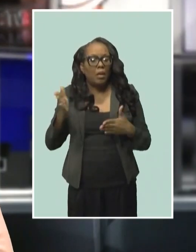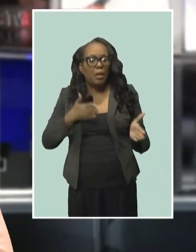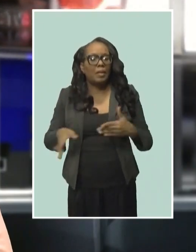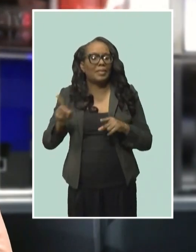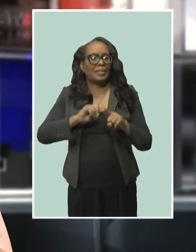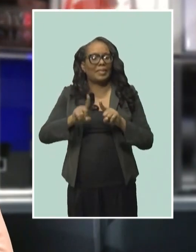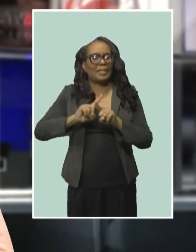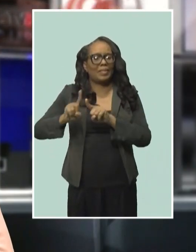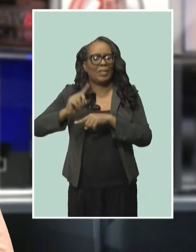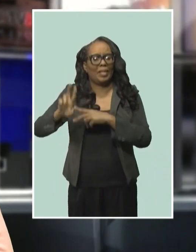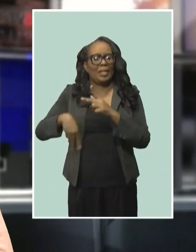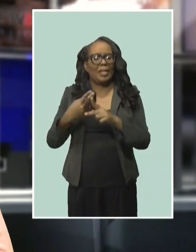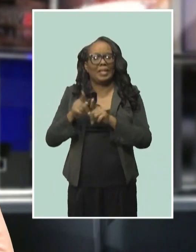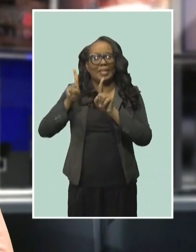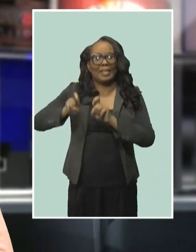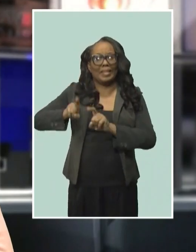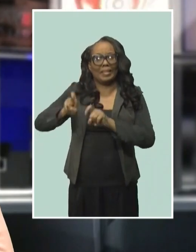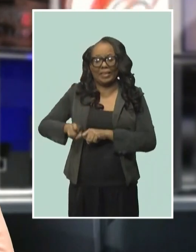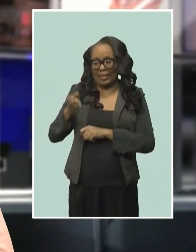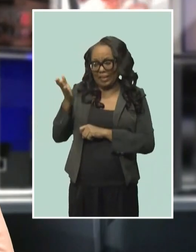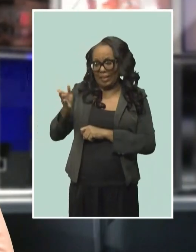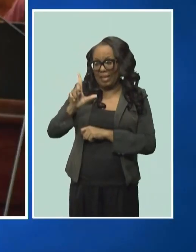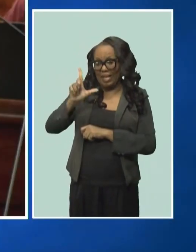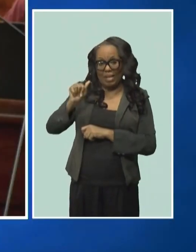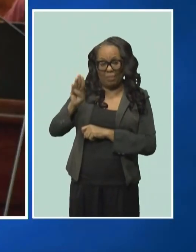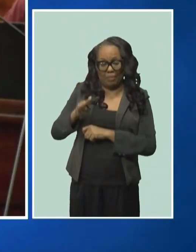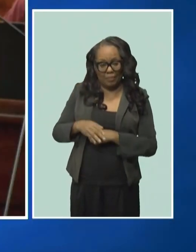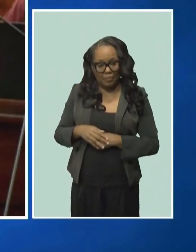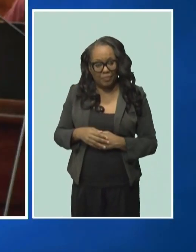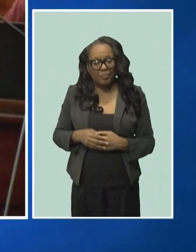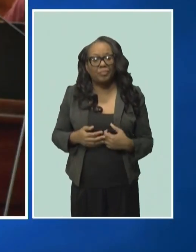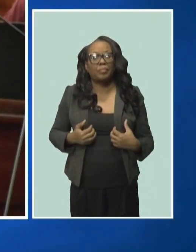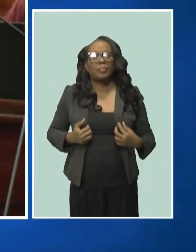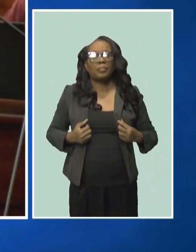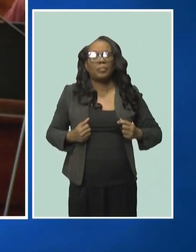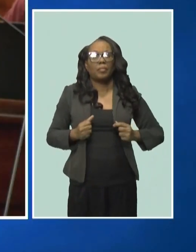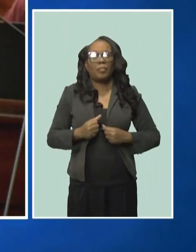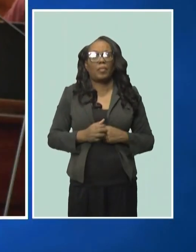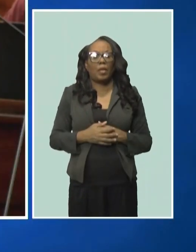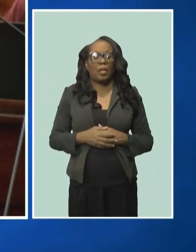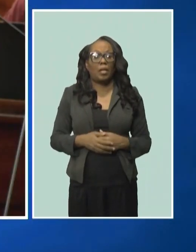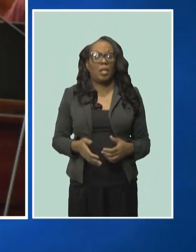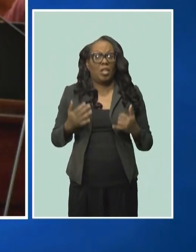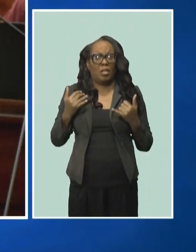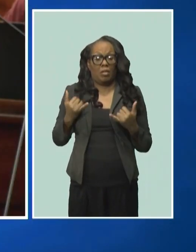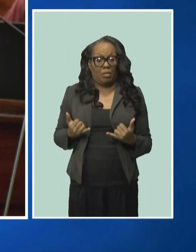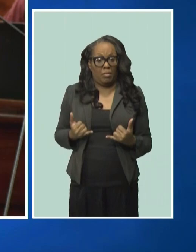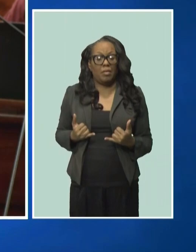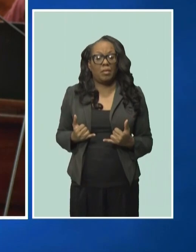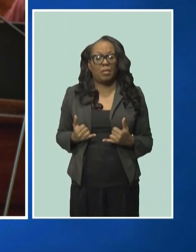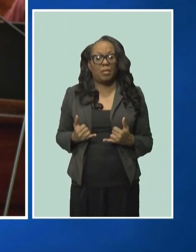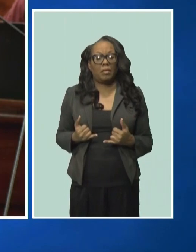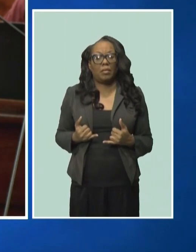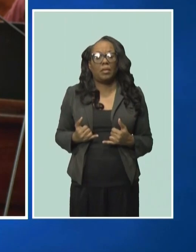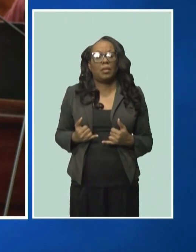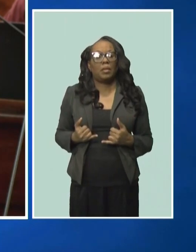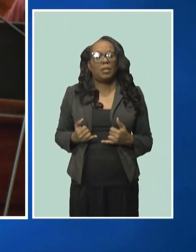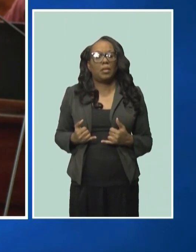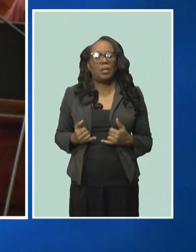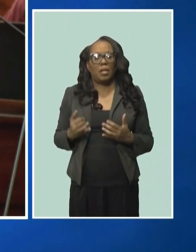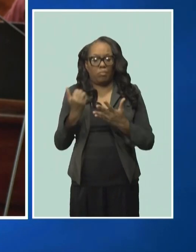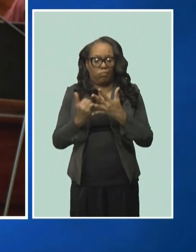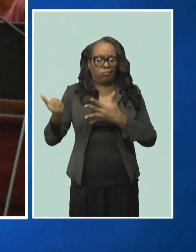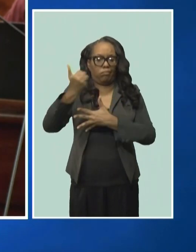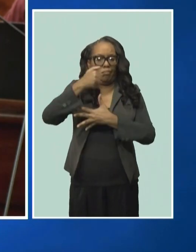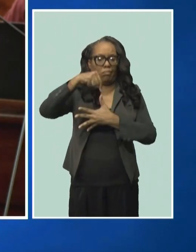testing at the laboratory. So right now, the priority of the laboratory is to get back in operation